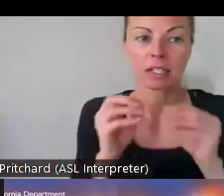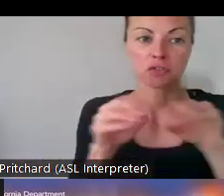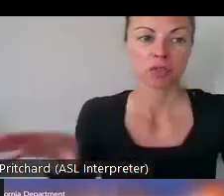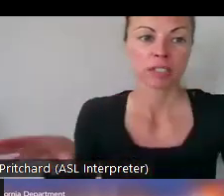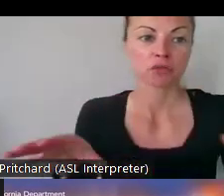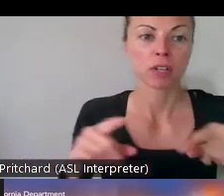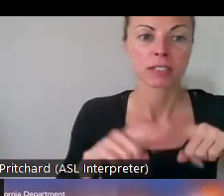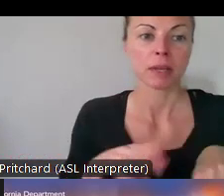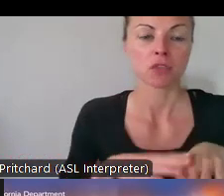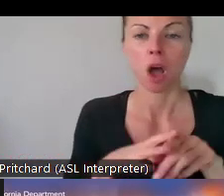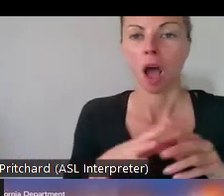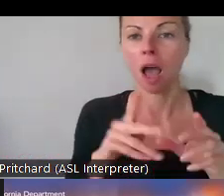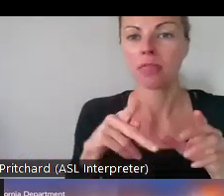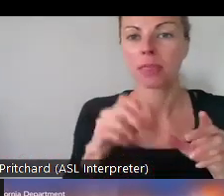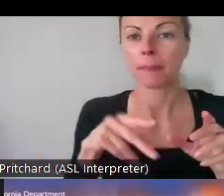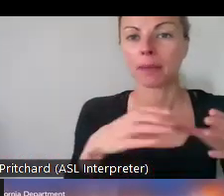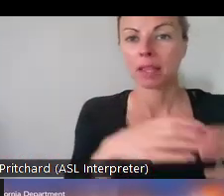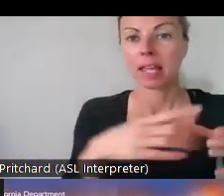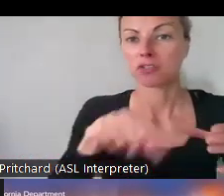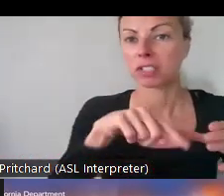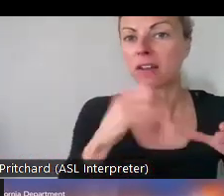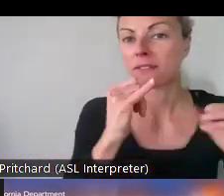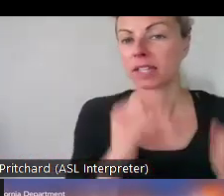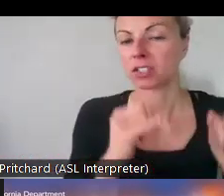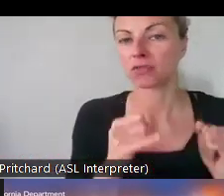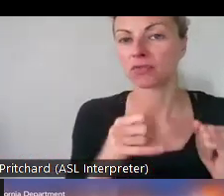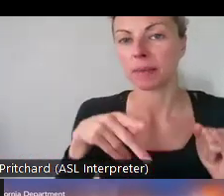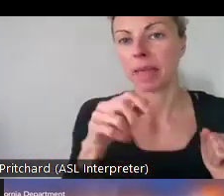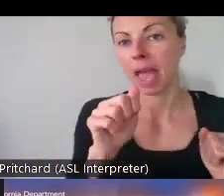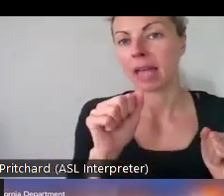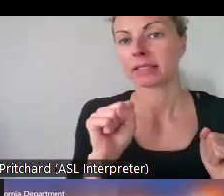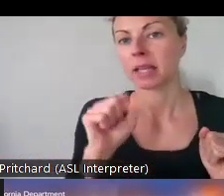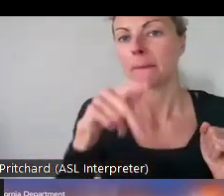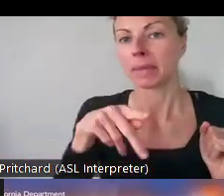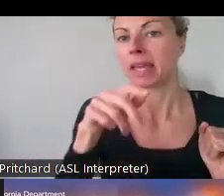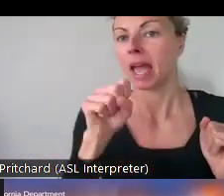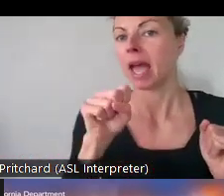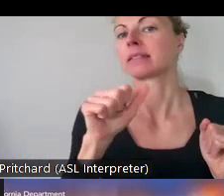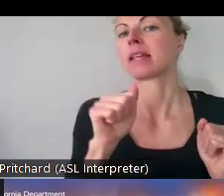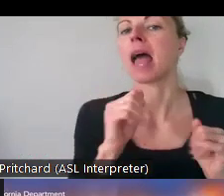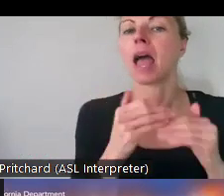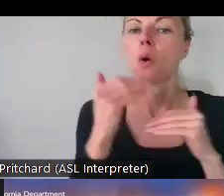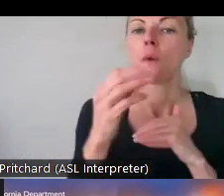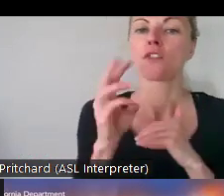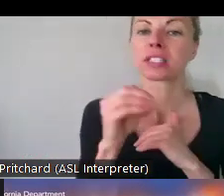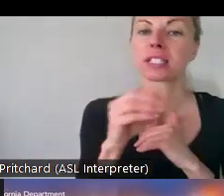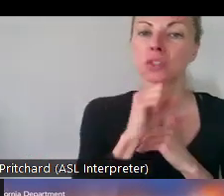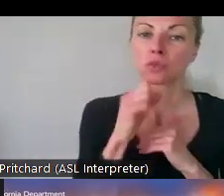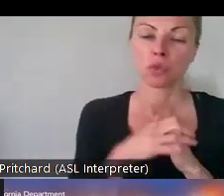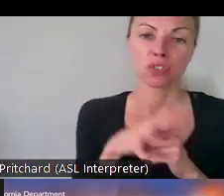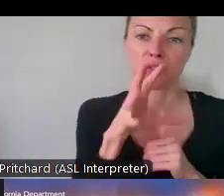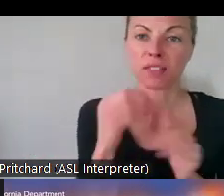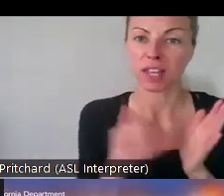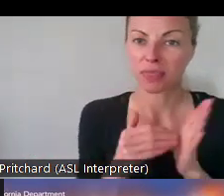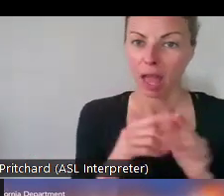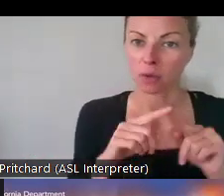based upon the population of individuals within a PSA that are over the age of 60. So $50,000